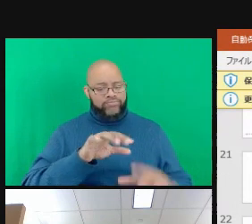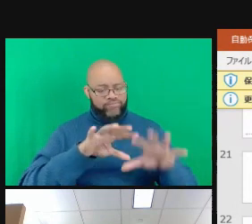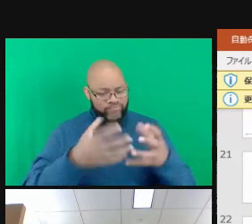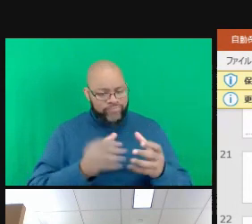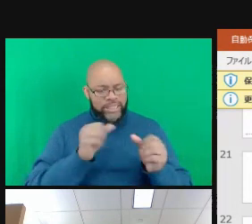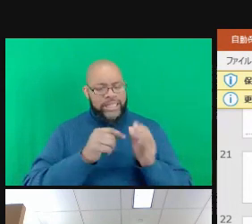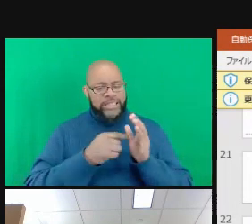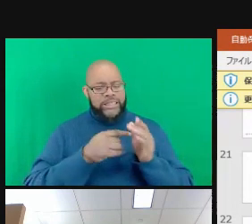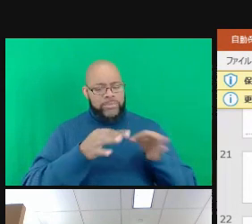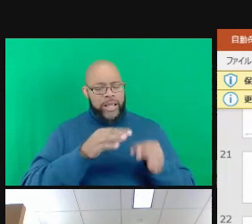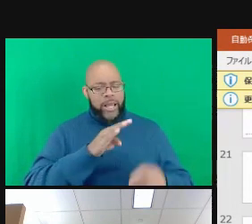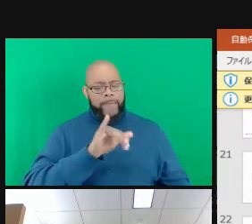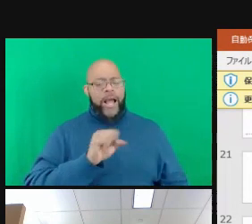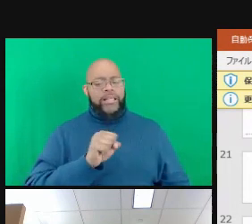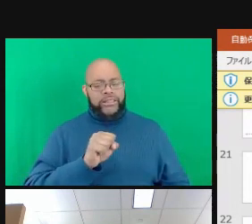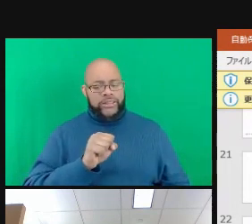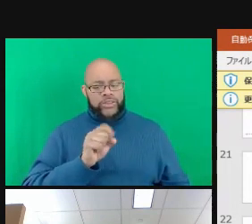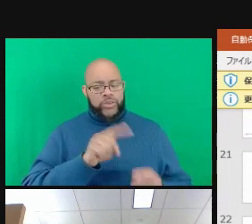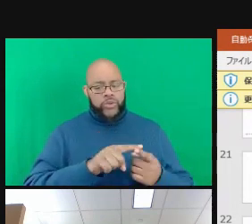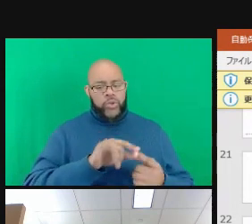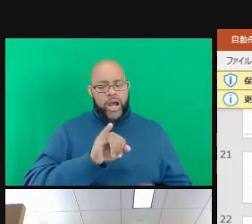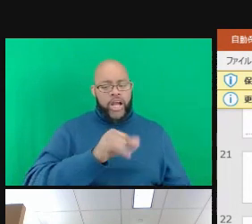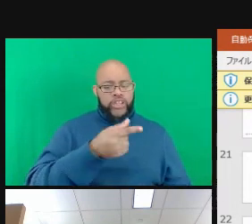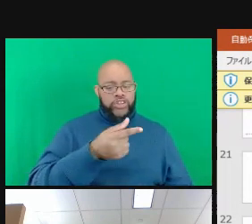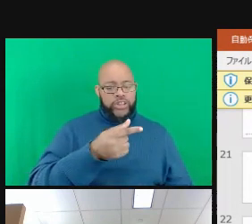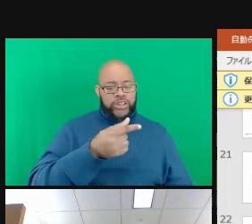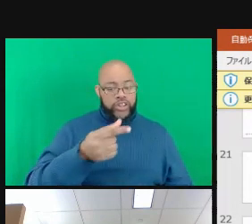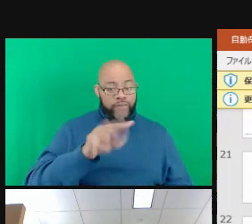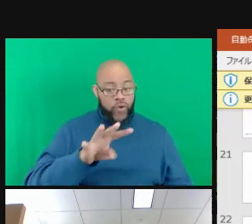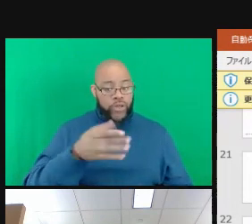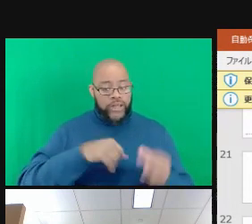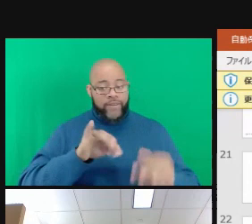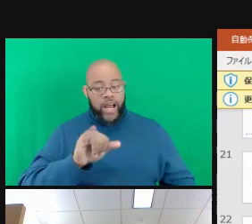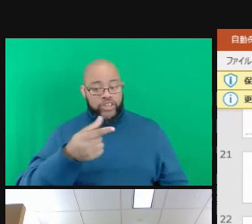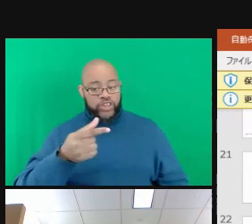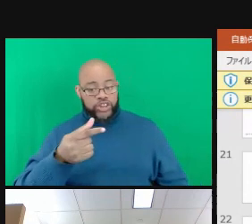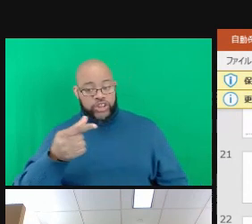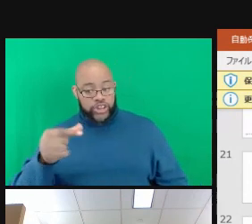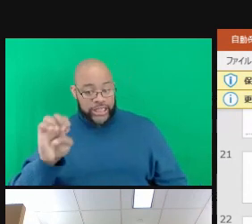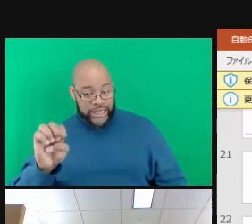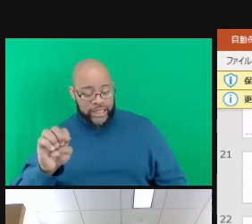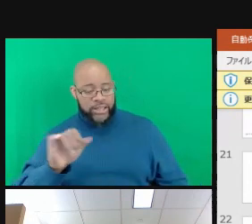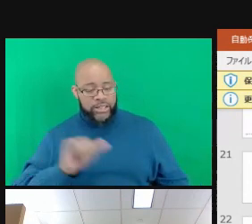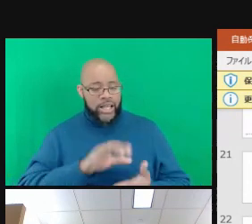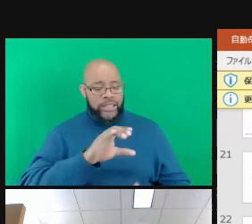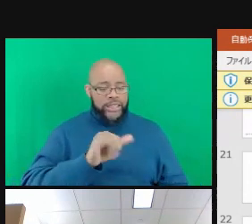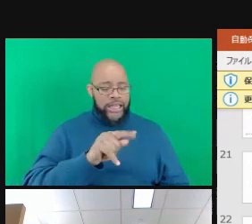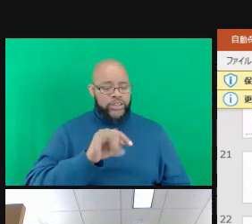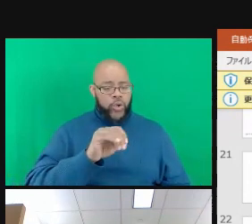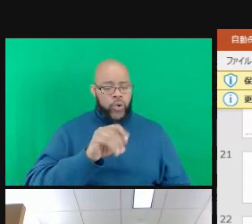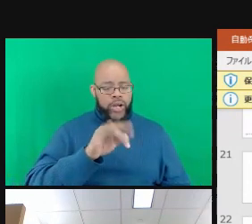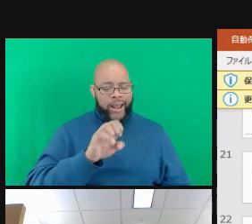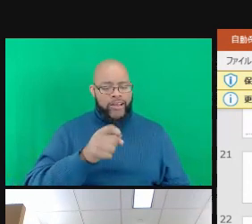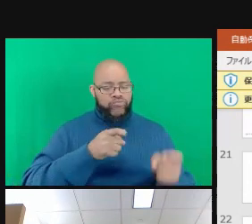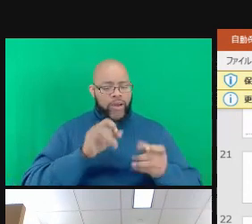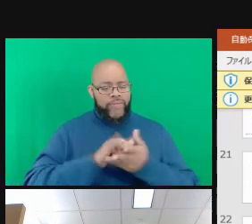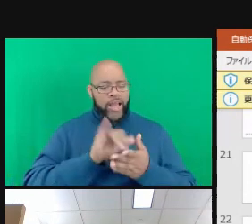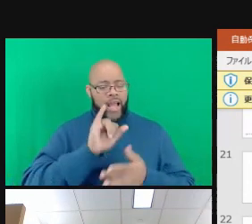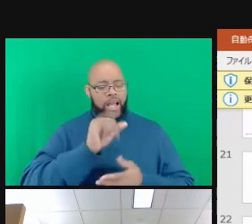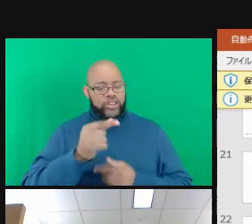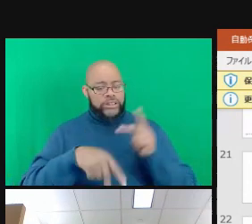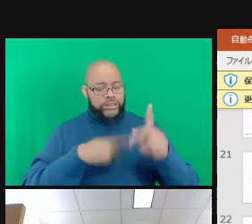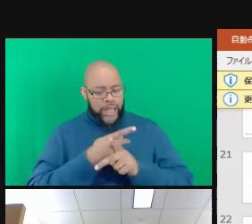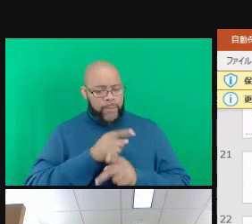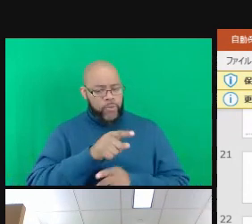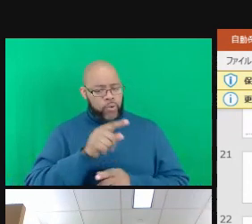towards IgG4 instead of IgE? A cytokine drives the IgE type, so the immunoglobulin type. Have